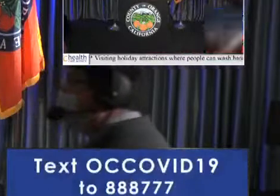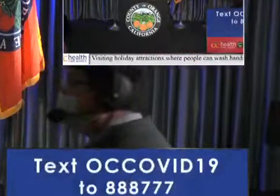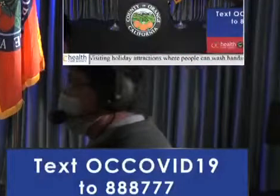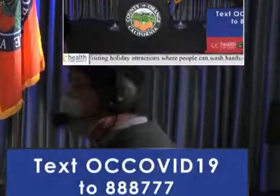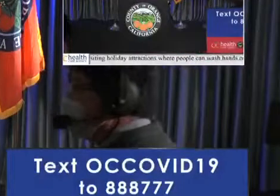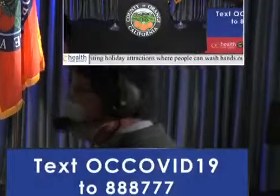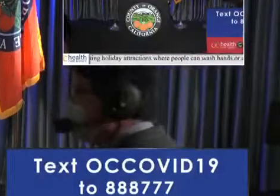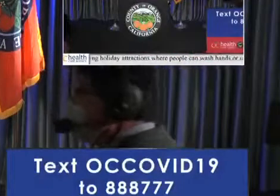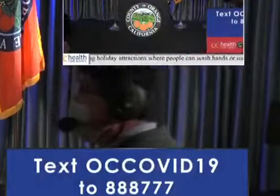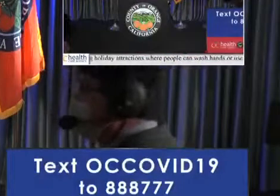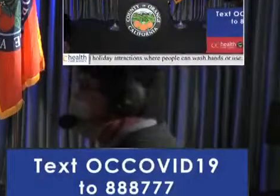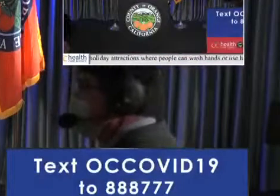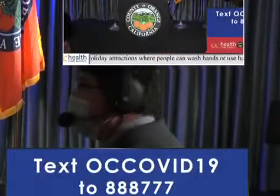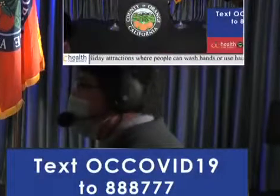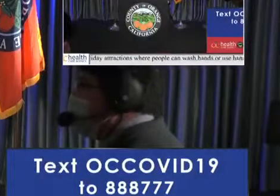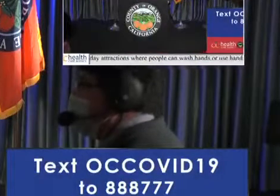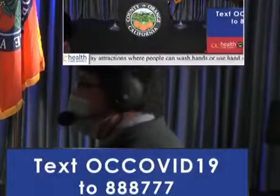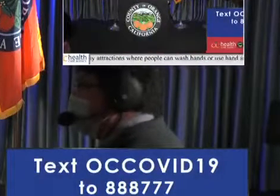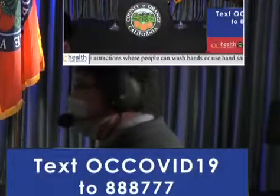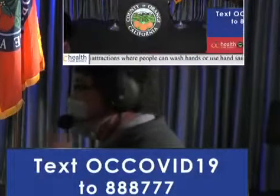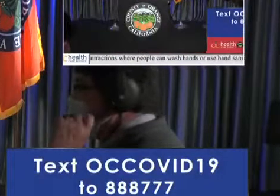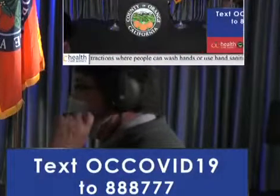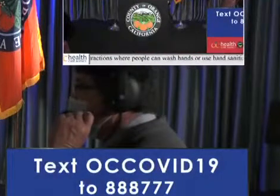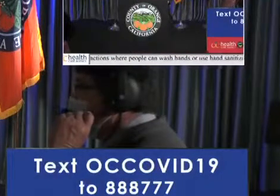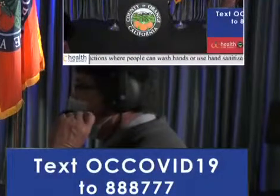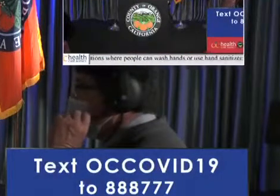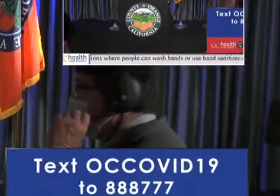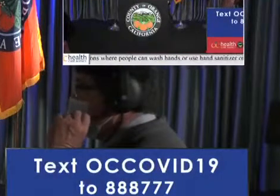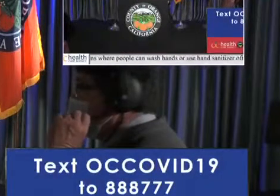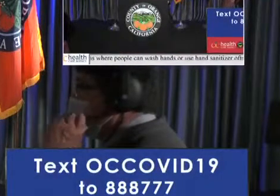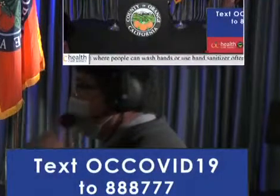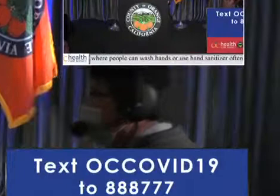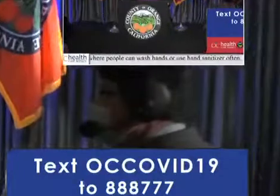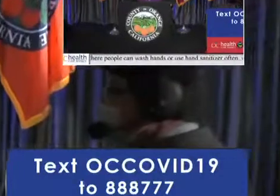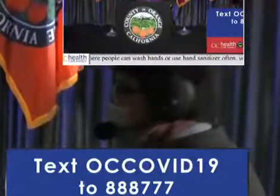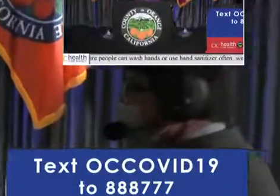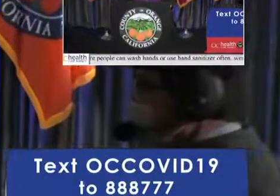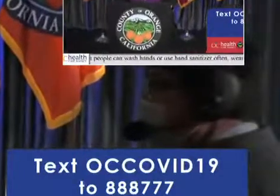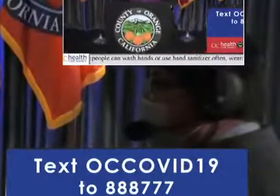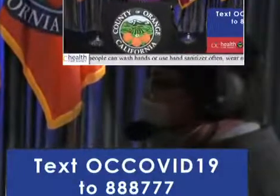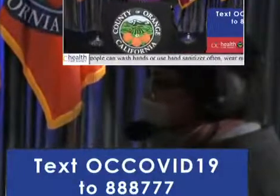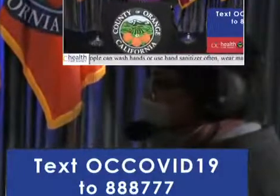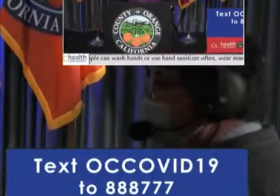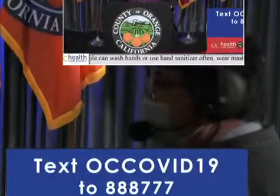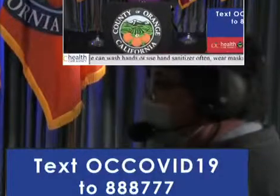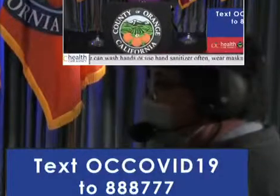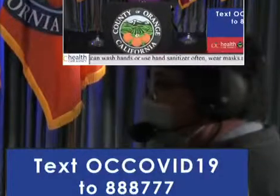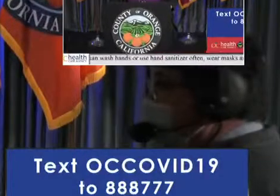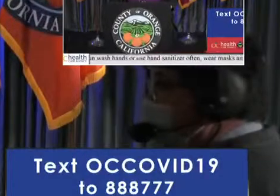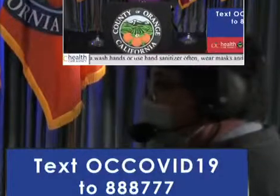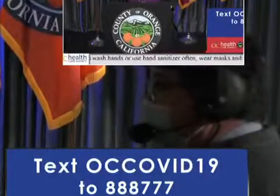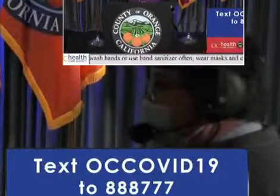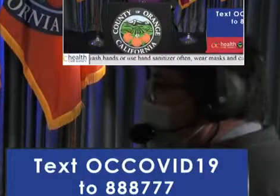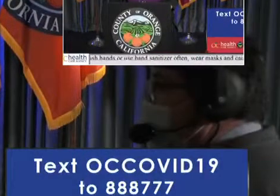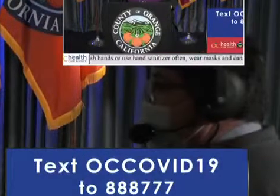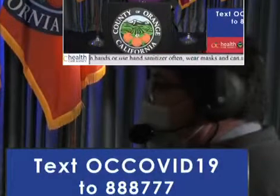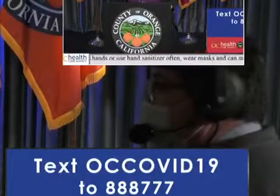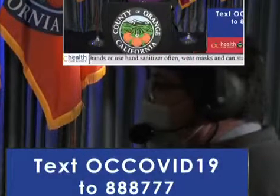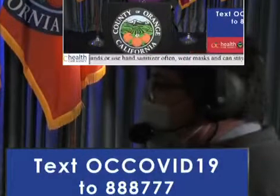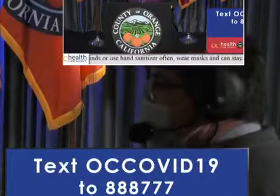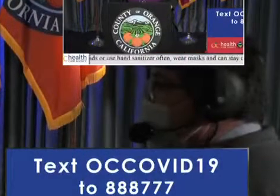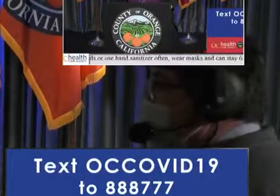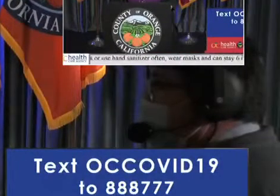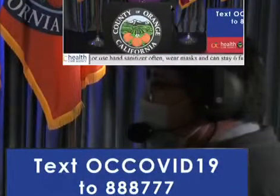Shot number 2. Go ahead, Tony. You can, thank you. Just show a little